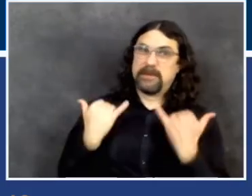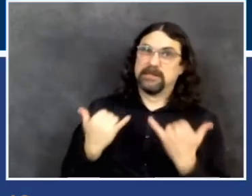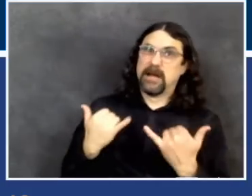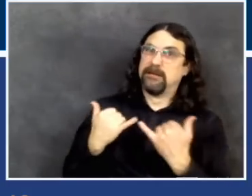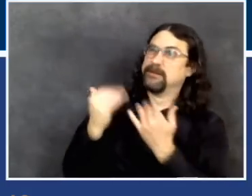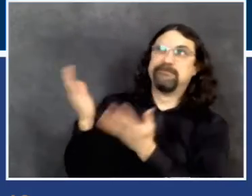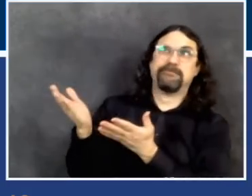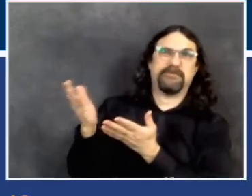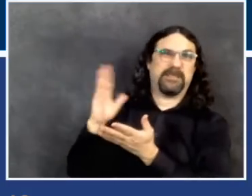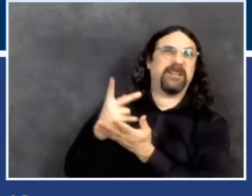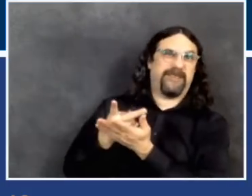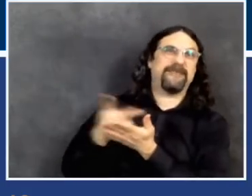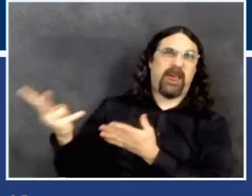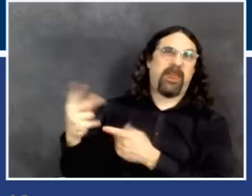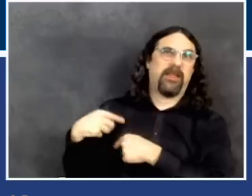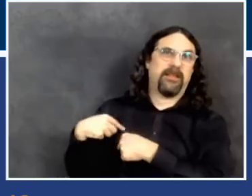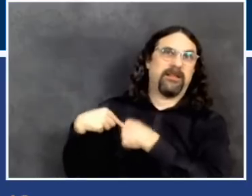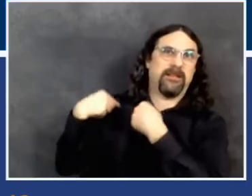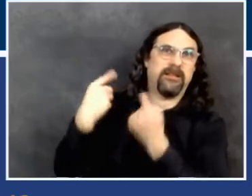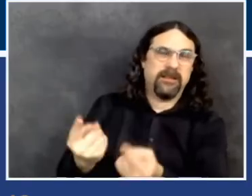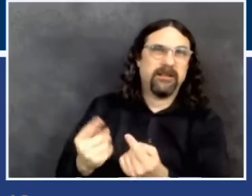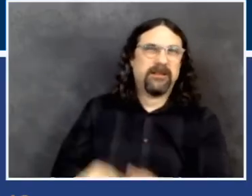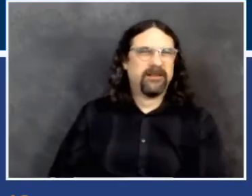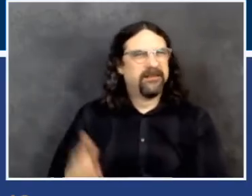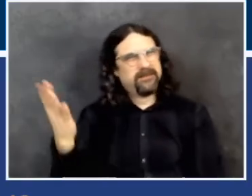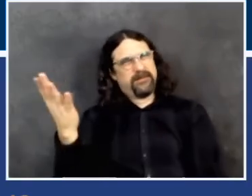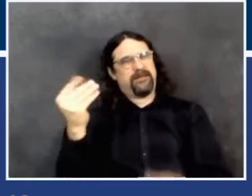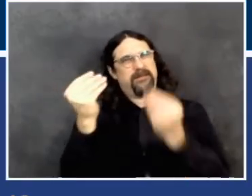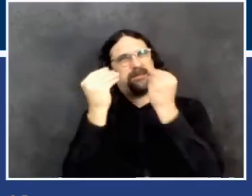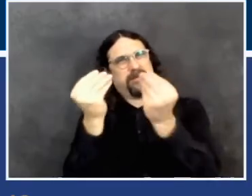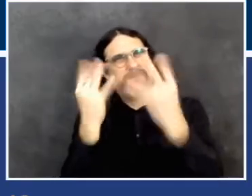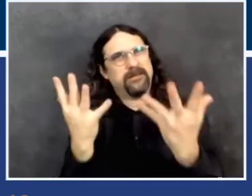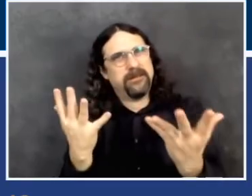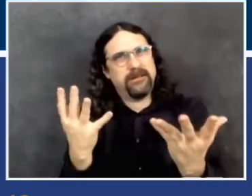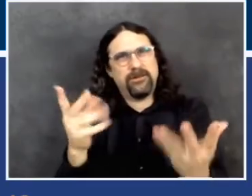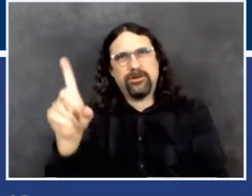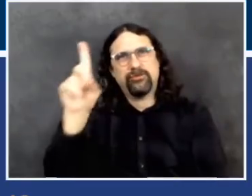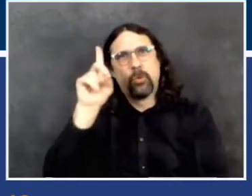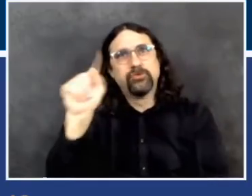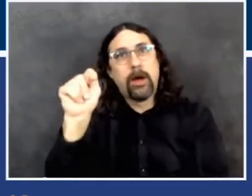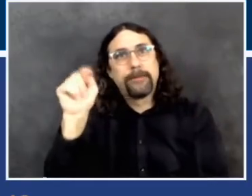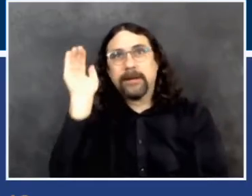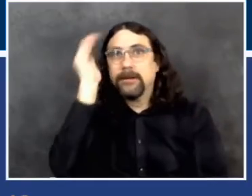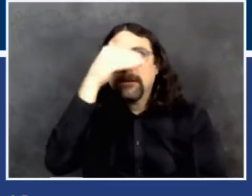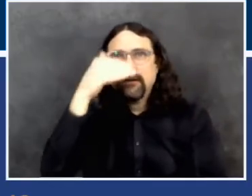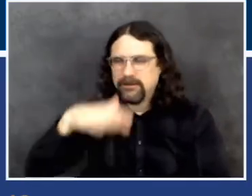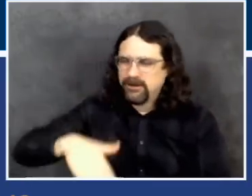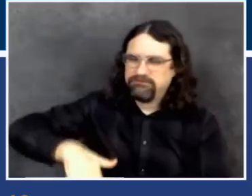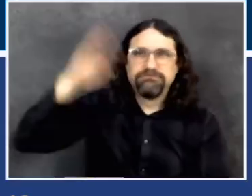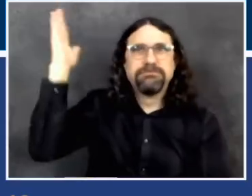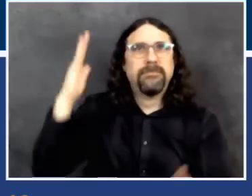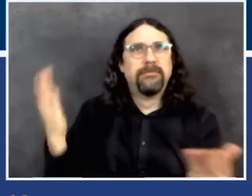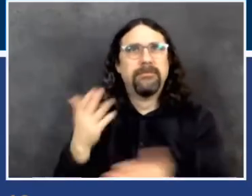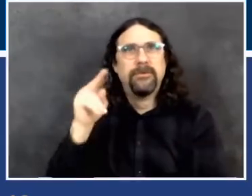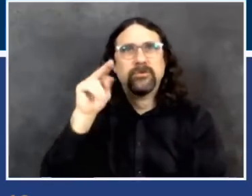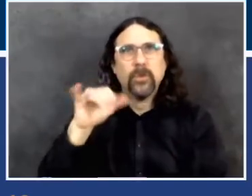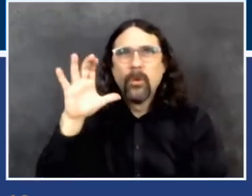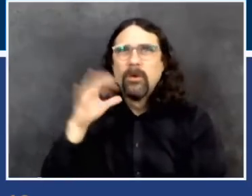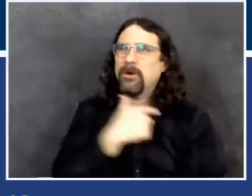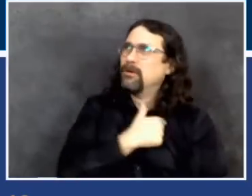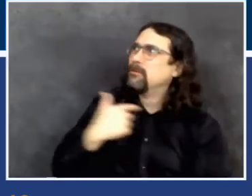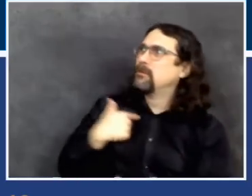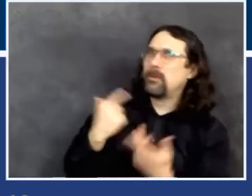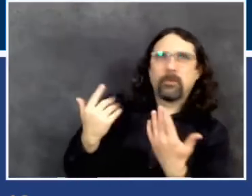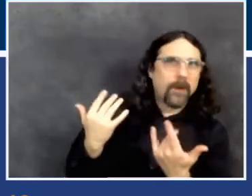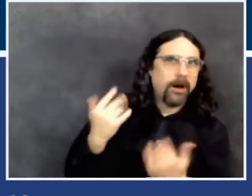as this. Right now, in Washington, the Senate, the House,